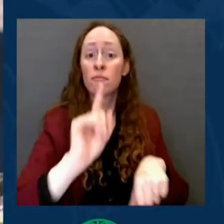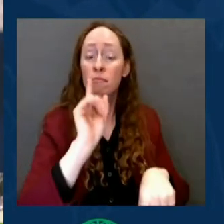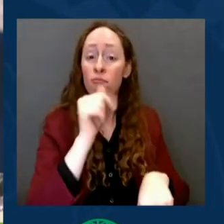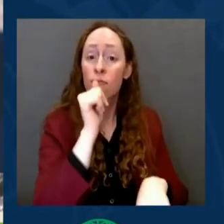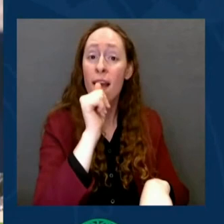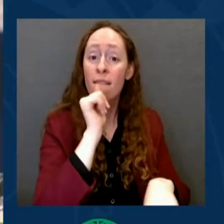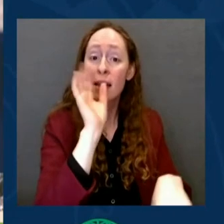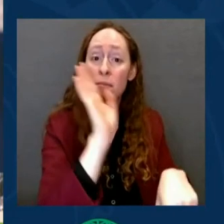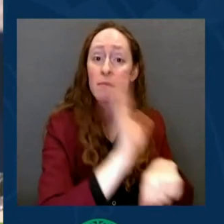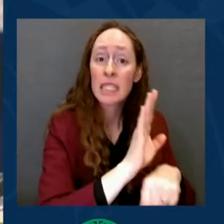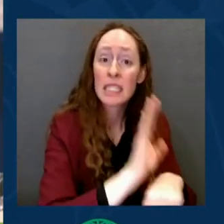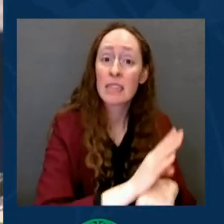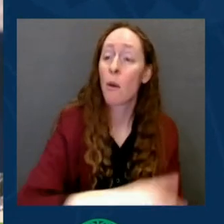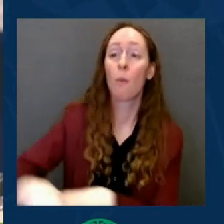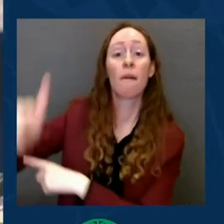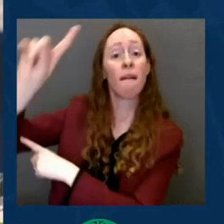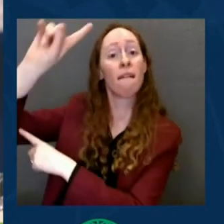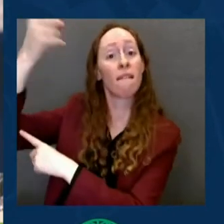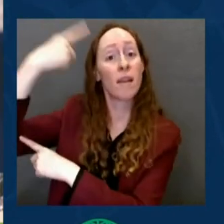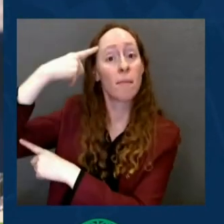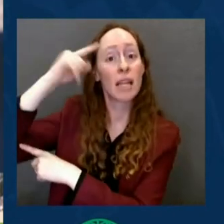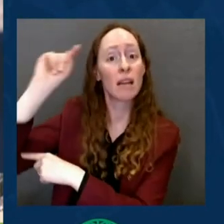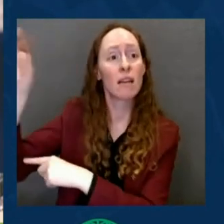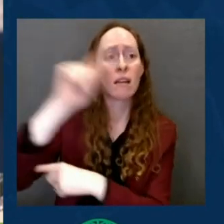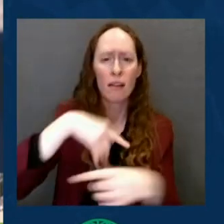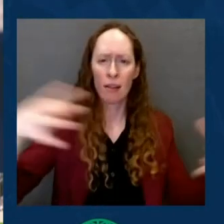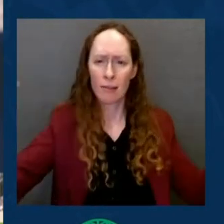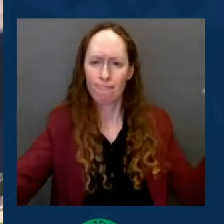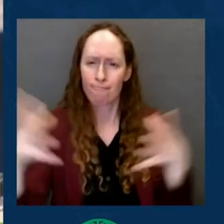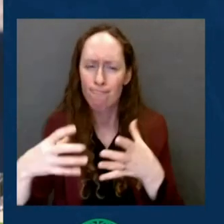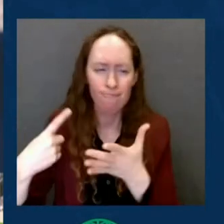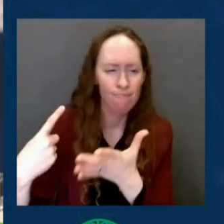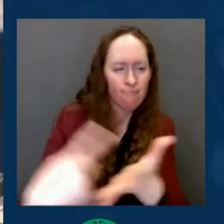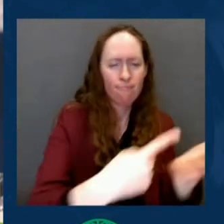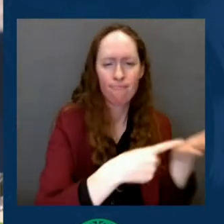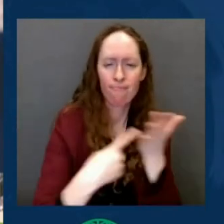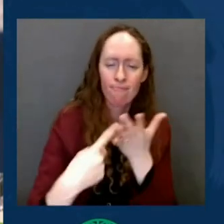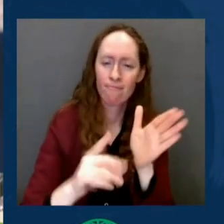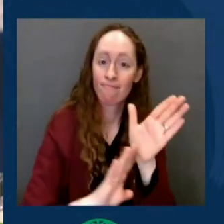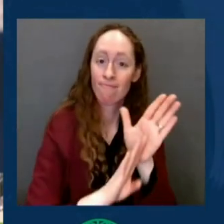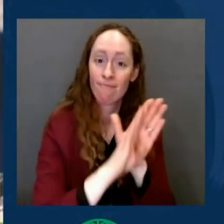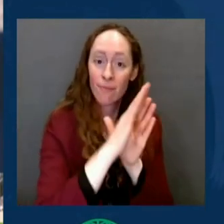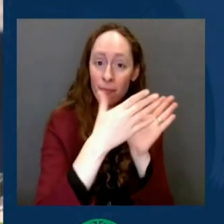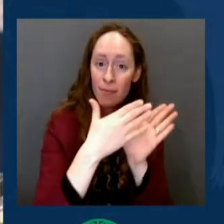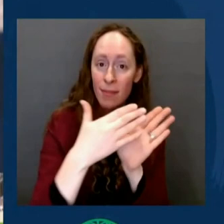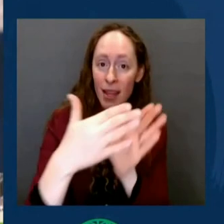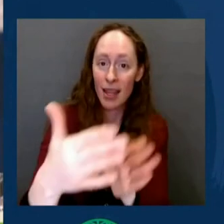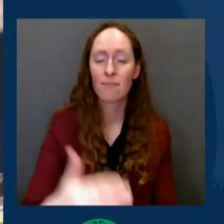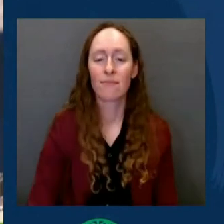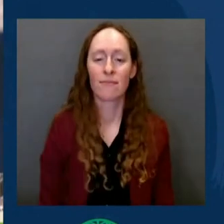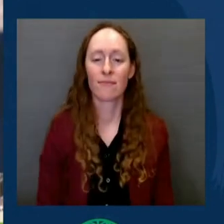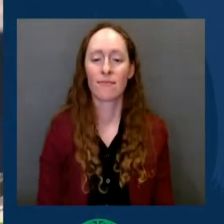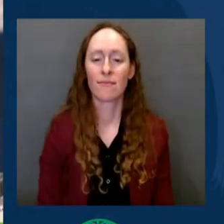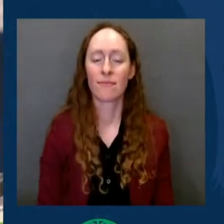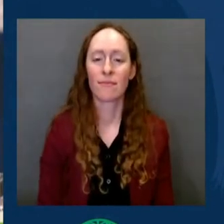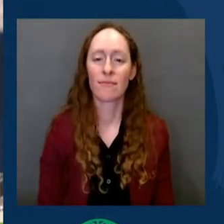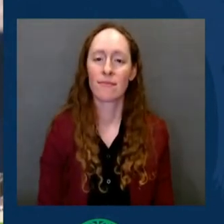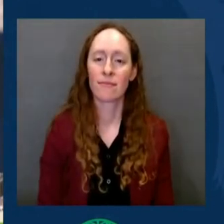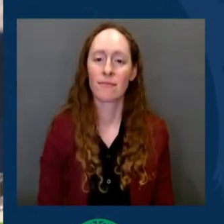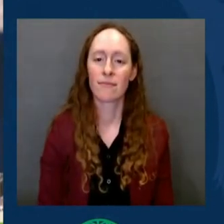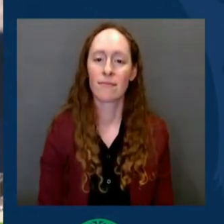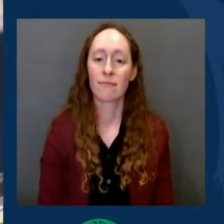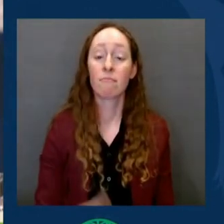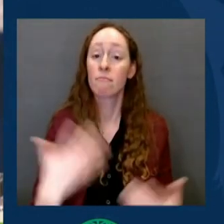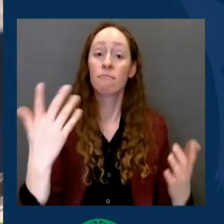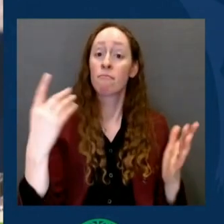2063 is a concentration of both doctrines and programs for Africa for the next 50